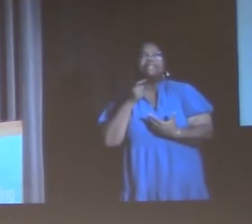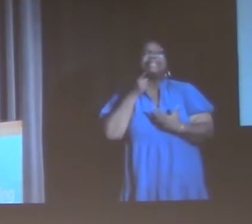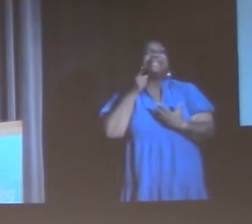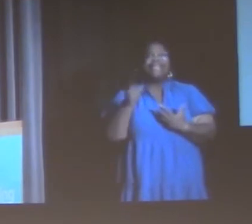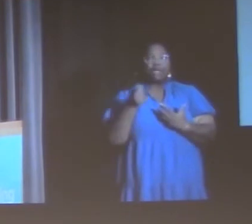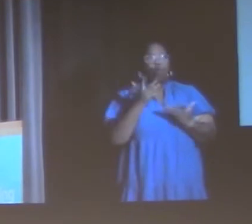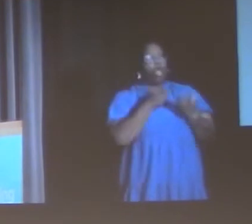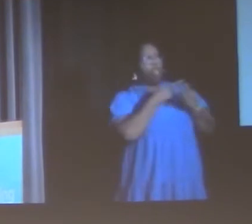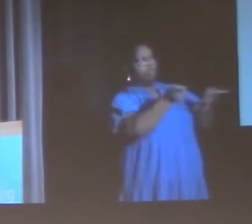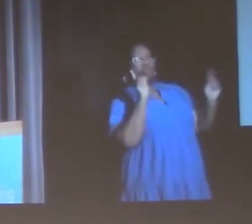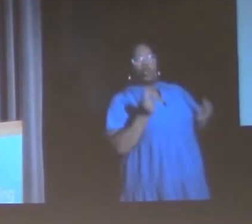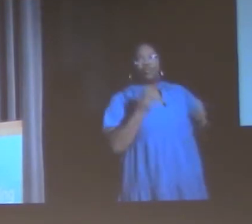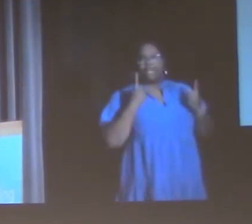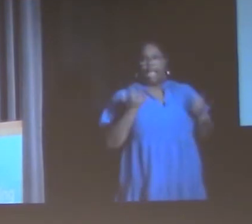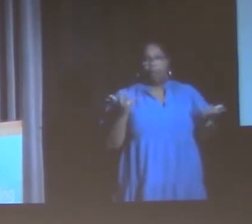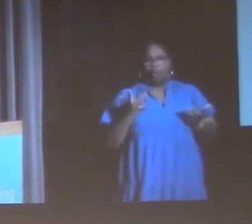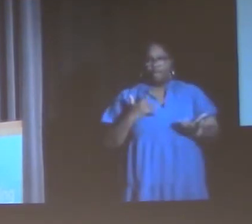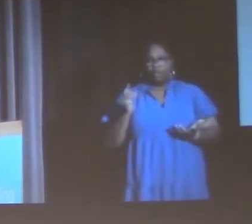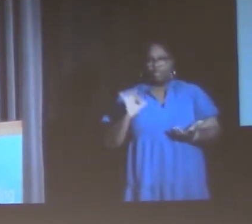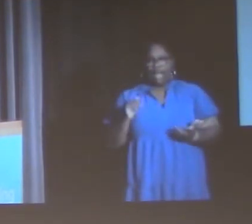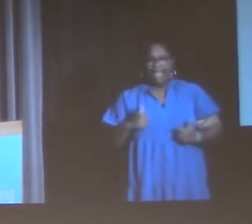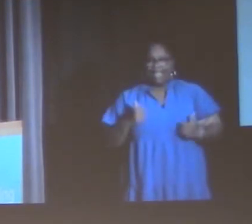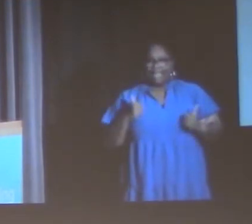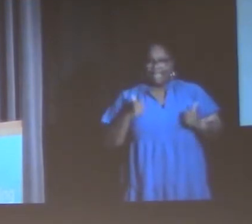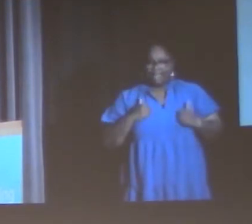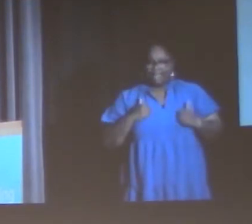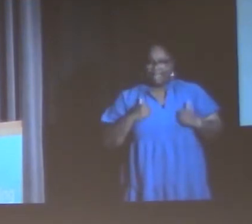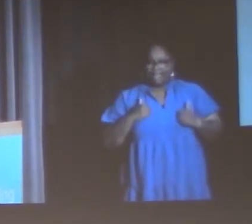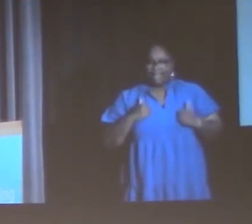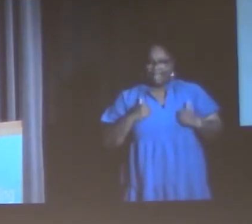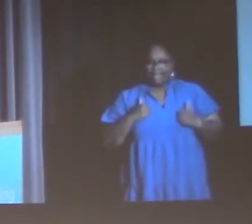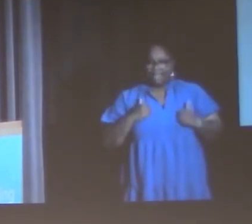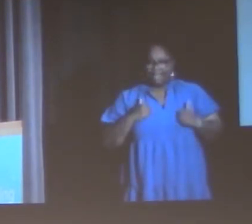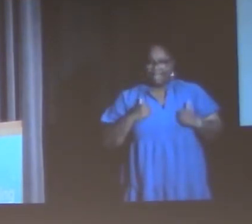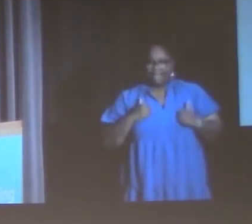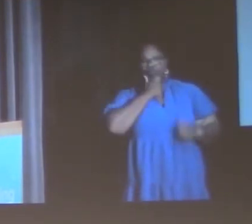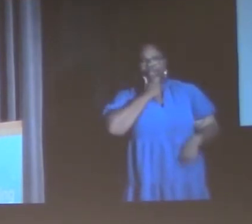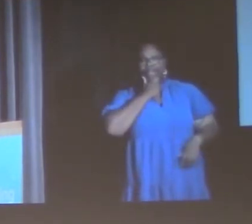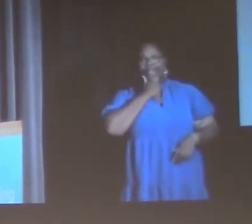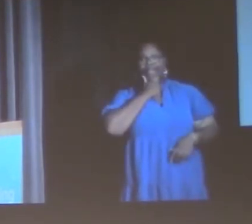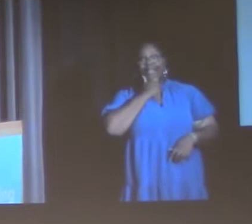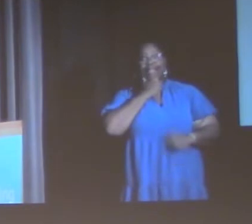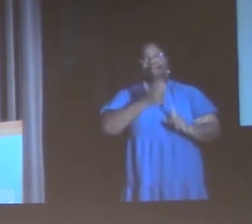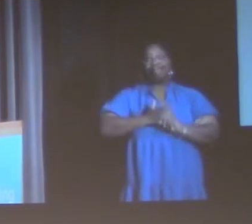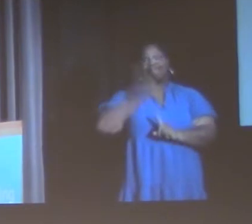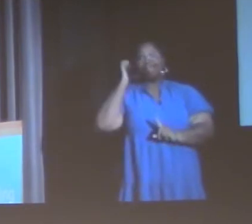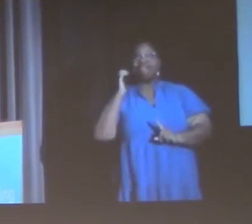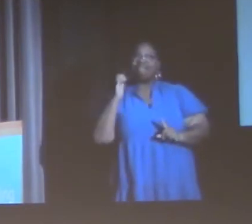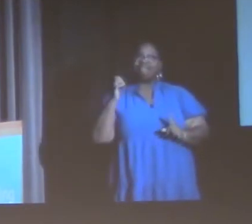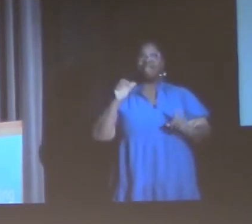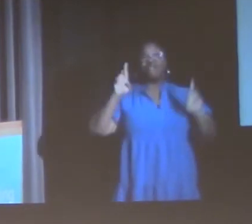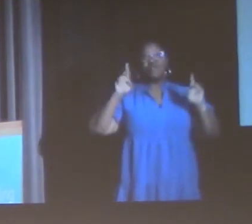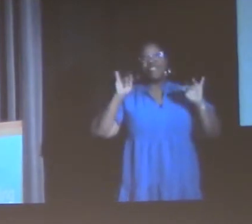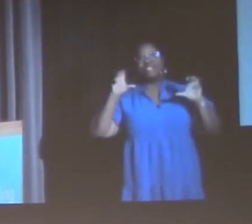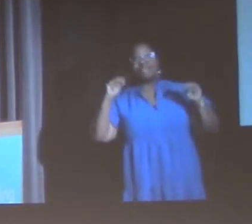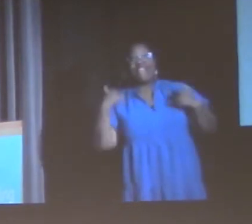understand what it's been like living in Britain, because Britain is not entirely honest about its racial situation.